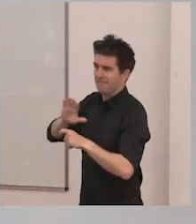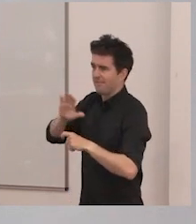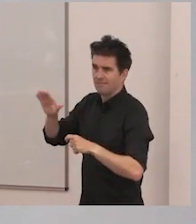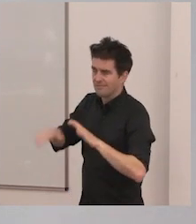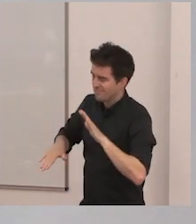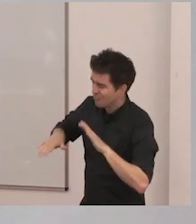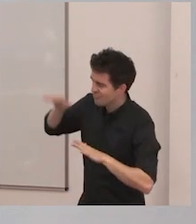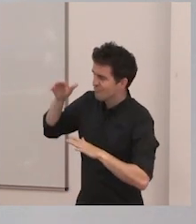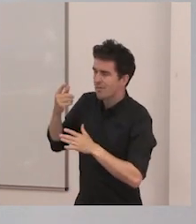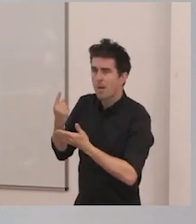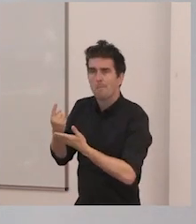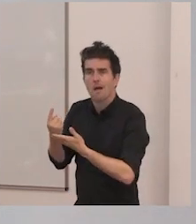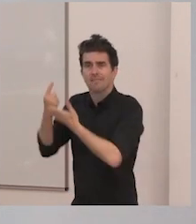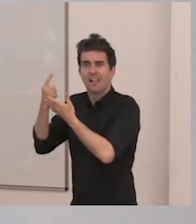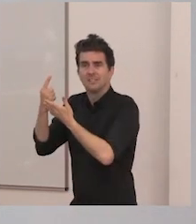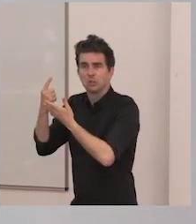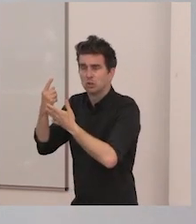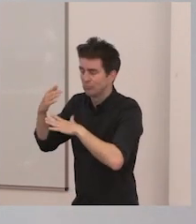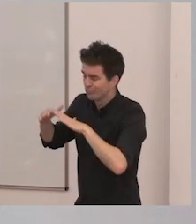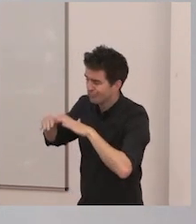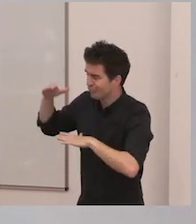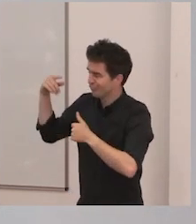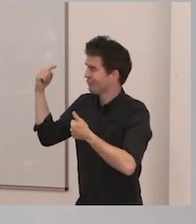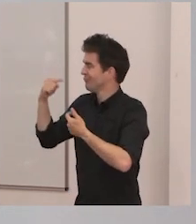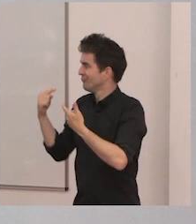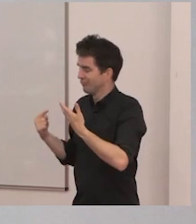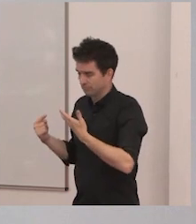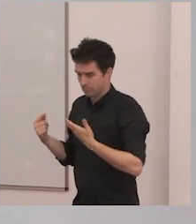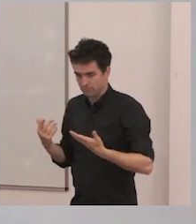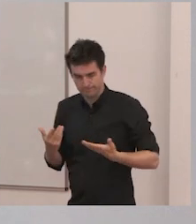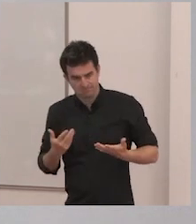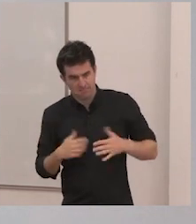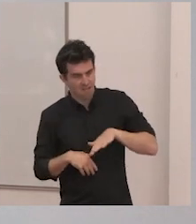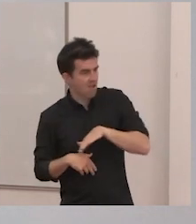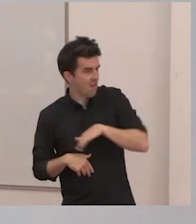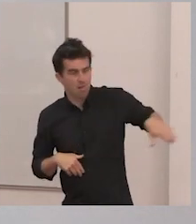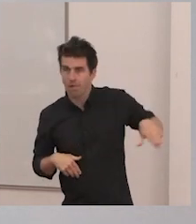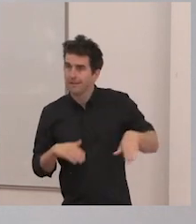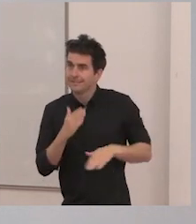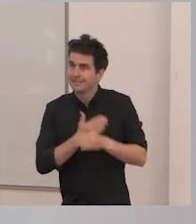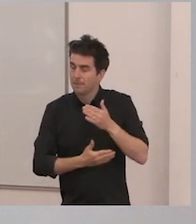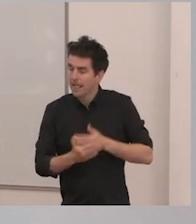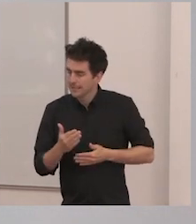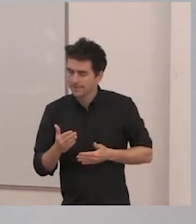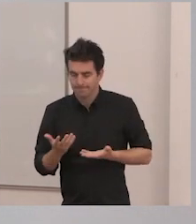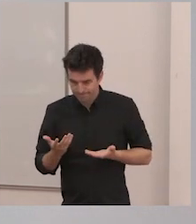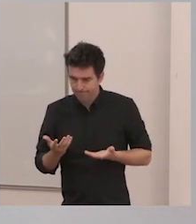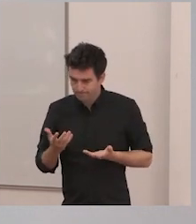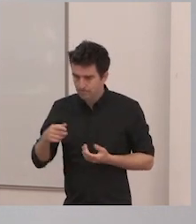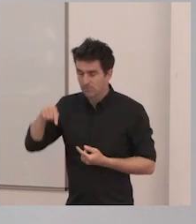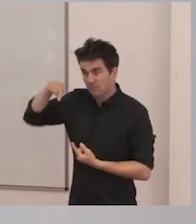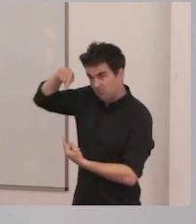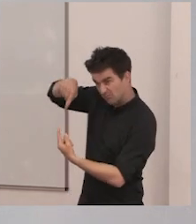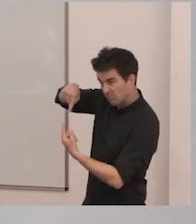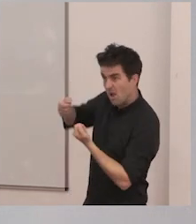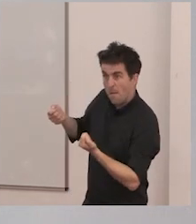The power relations inherent to ableism and those inherent to, for example,